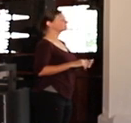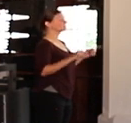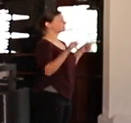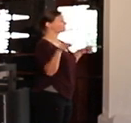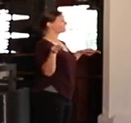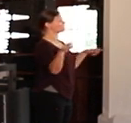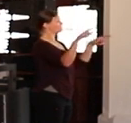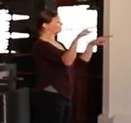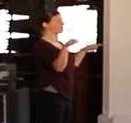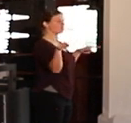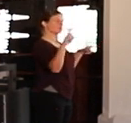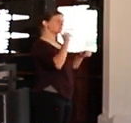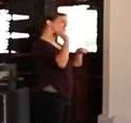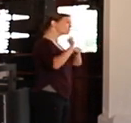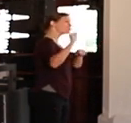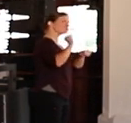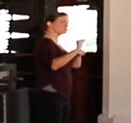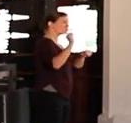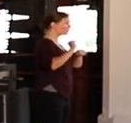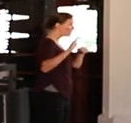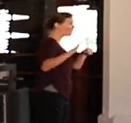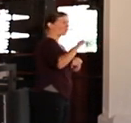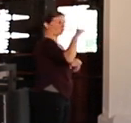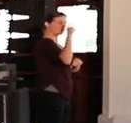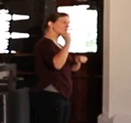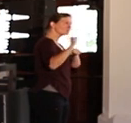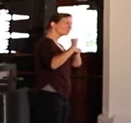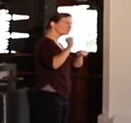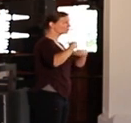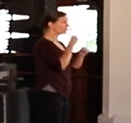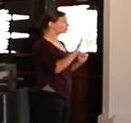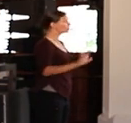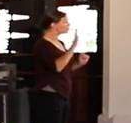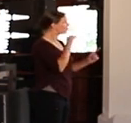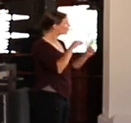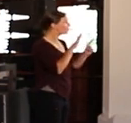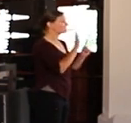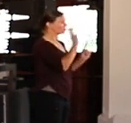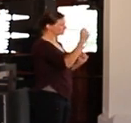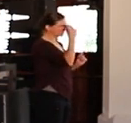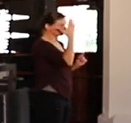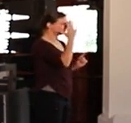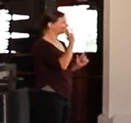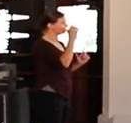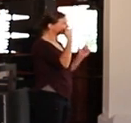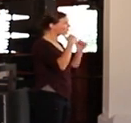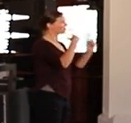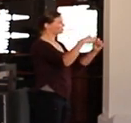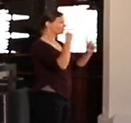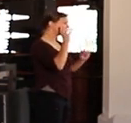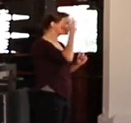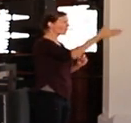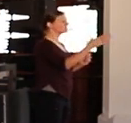They have been working hard all summer to make sure that your orientation experience is an unforgettable one. So please join